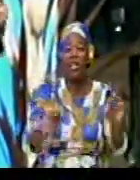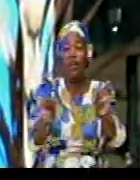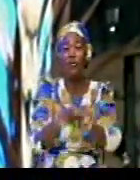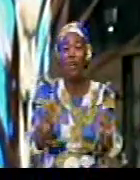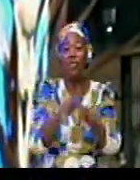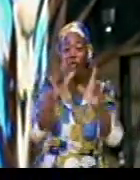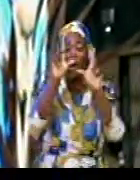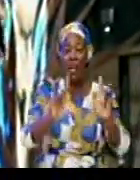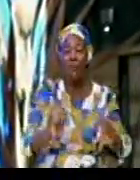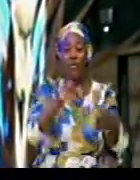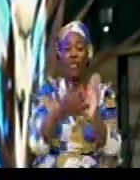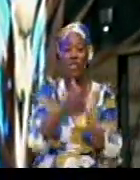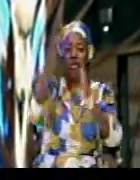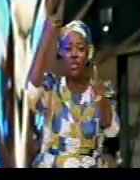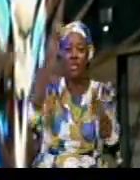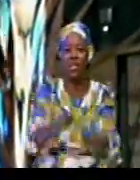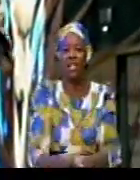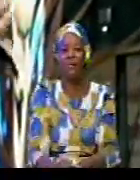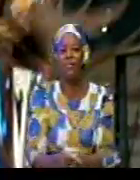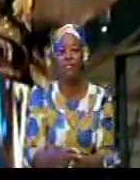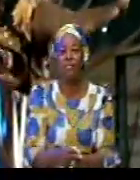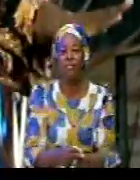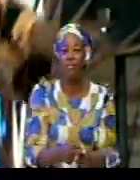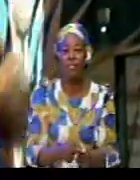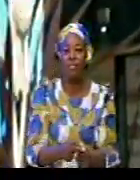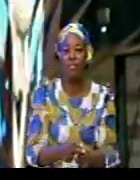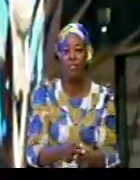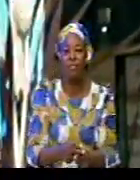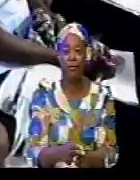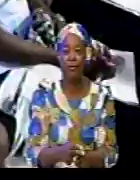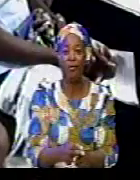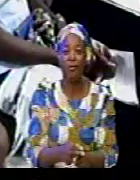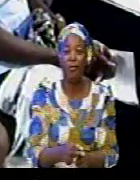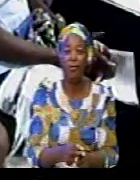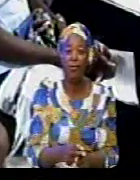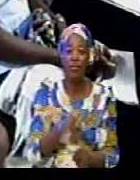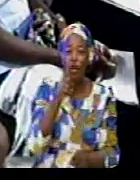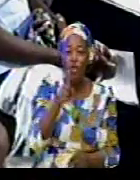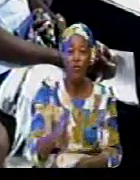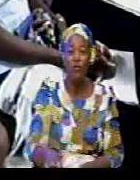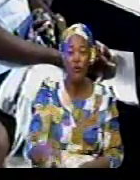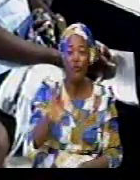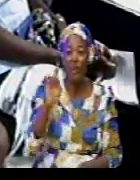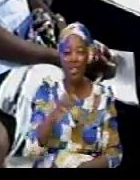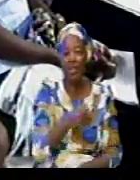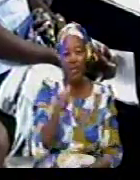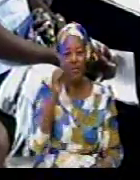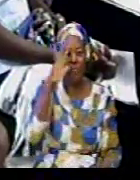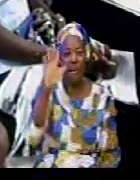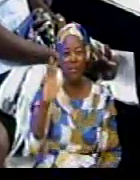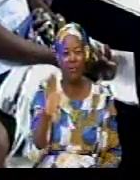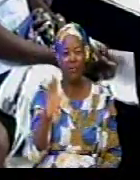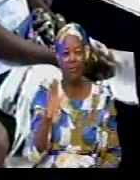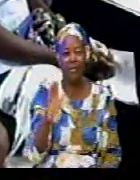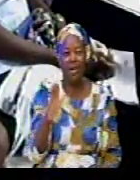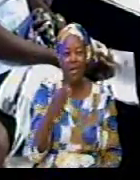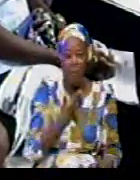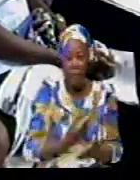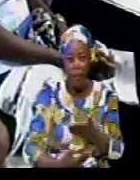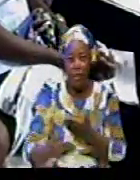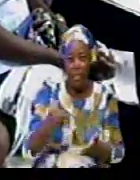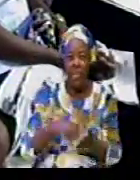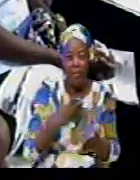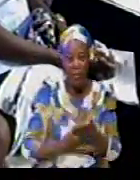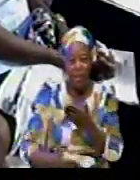will make you an overcomer, even at your level, in Jesus' name.